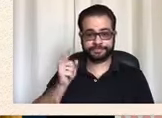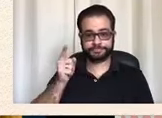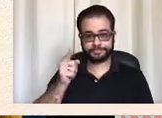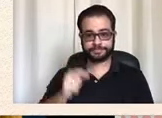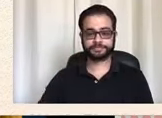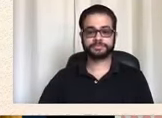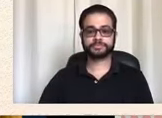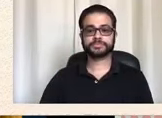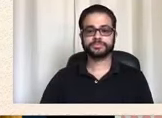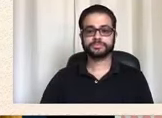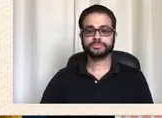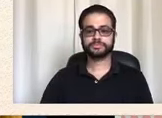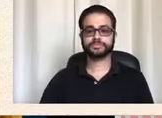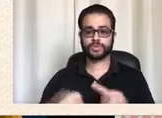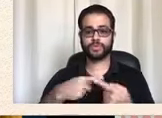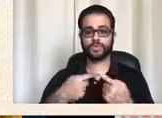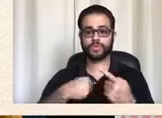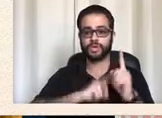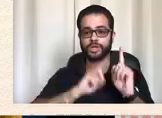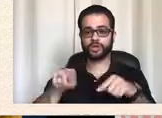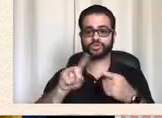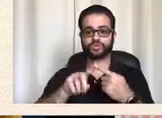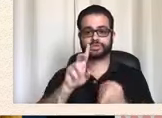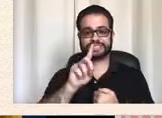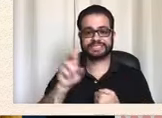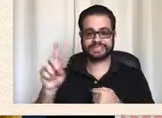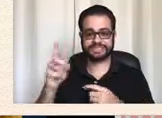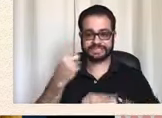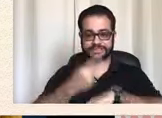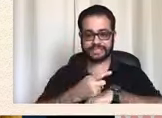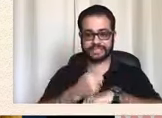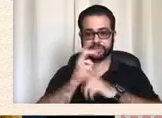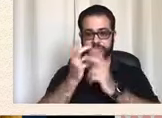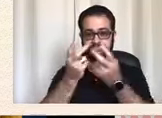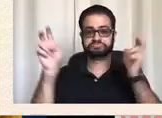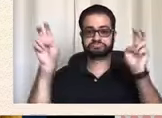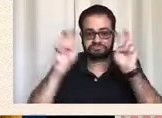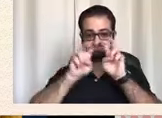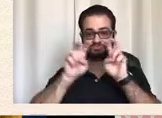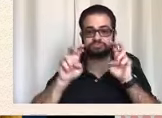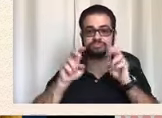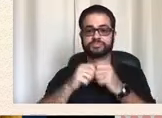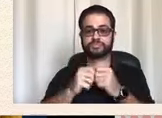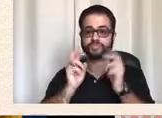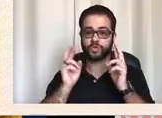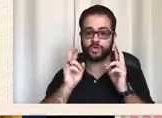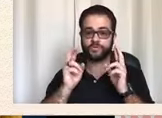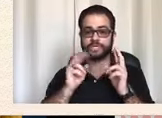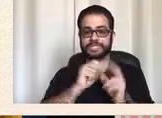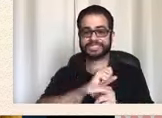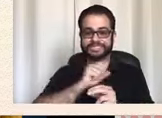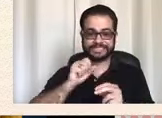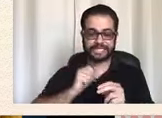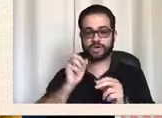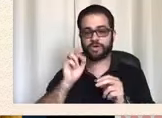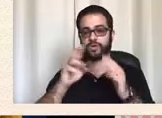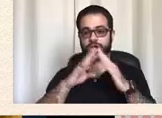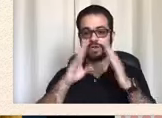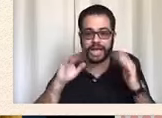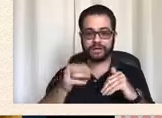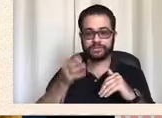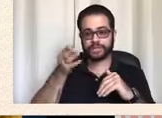you could, when we go to DD Day, you get to go up in the gallery there and hopefully, you know, the Senate or the House are in session. You get to sit and you